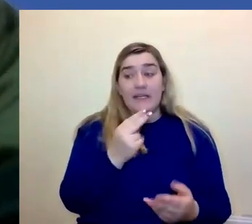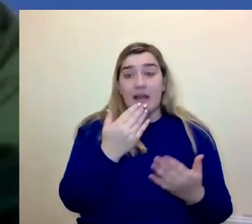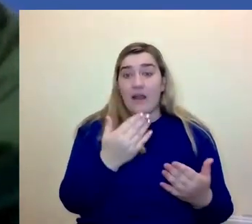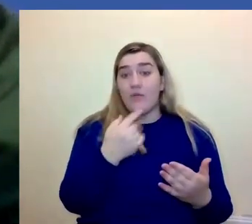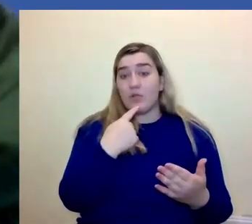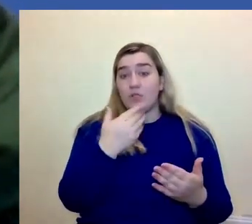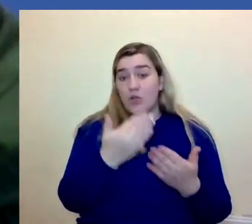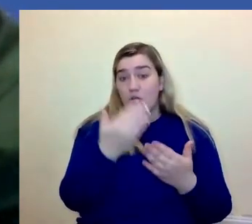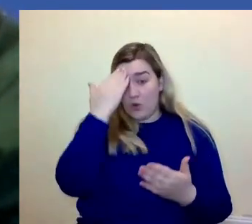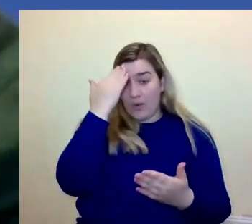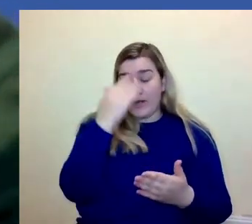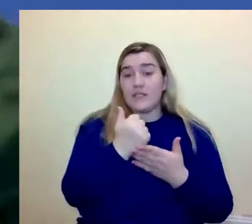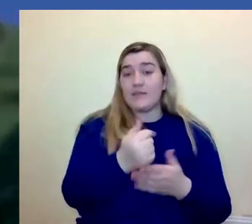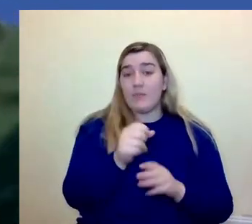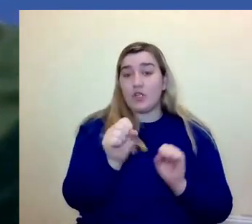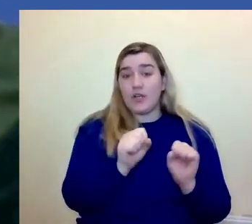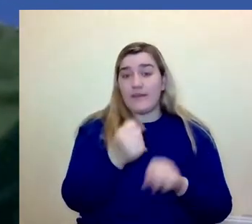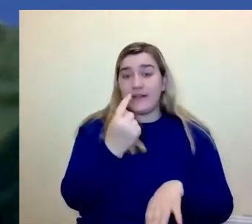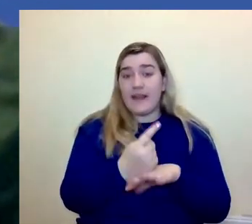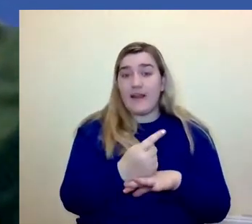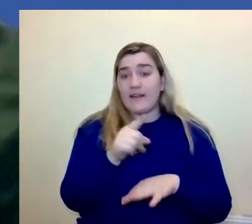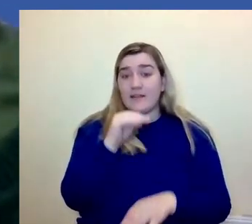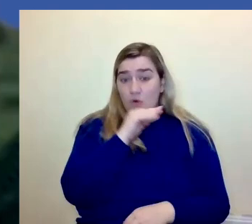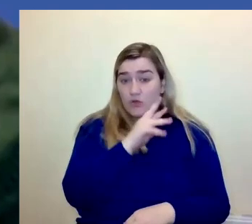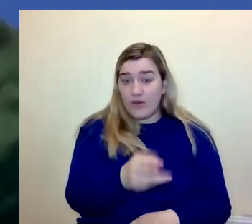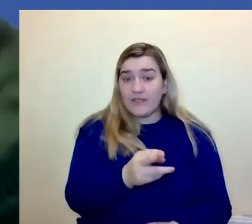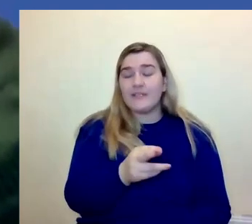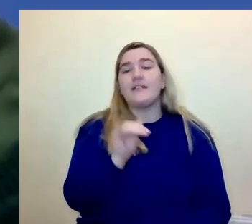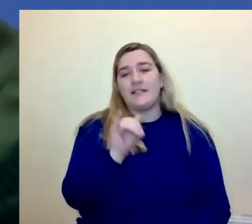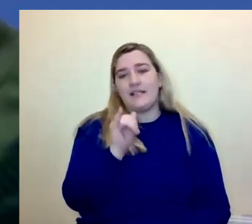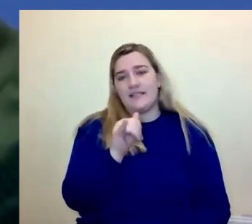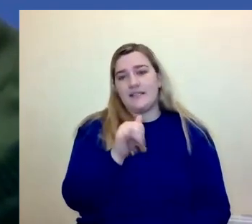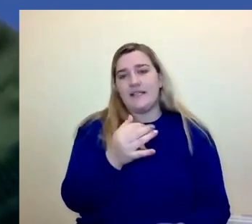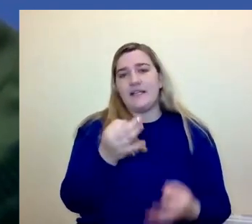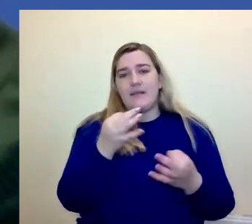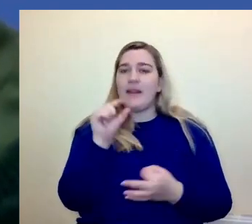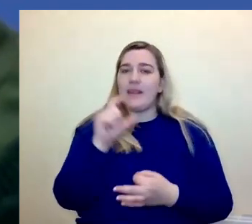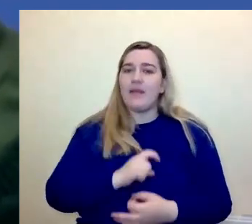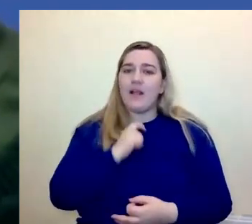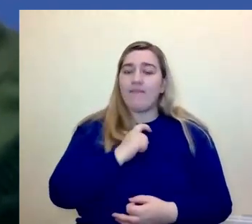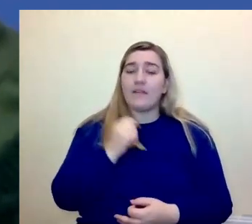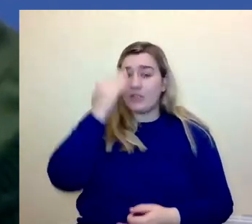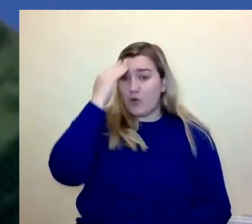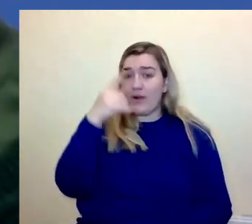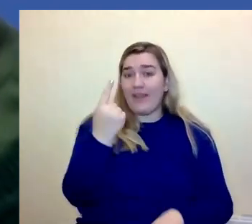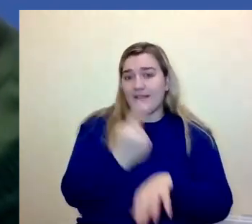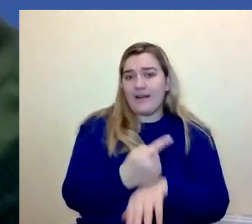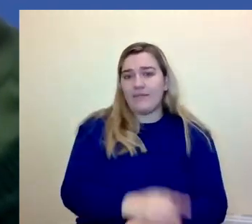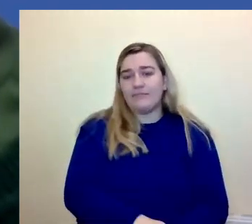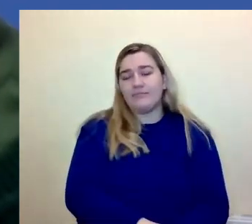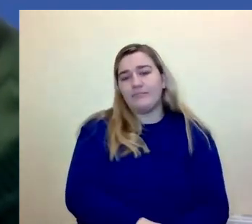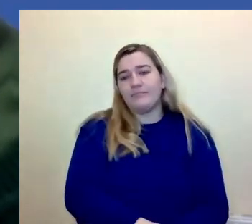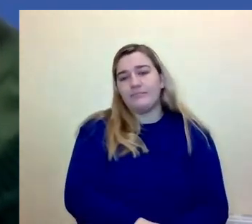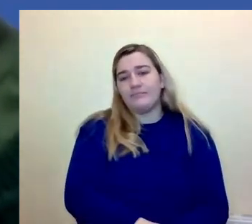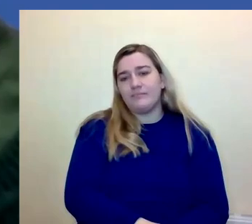there gave you a little assurance, gave you a little confidence in knowing it exists.